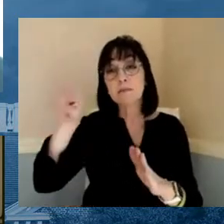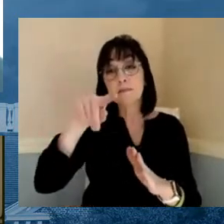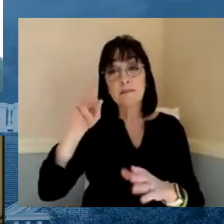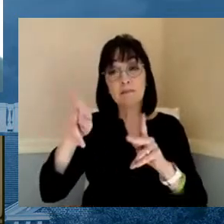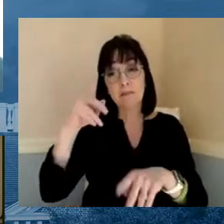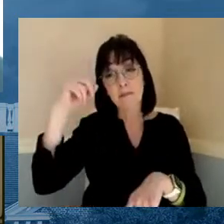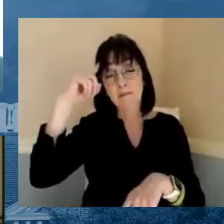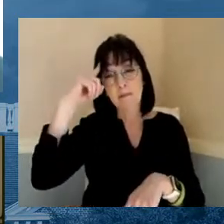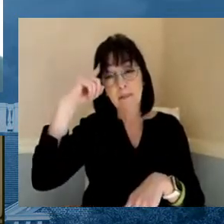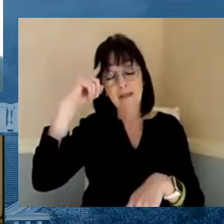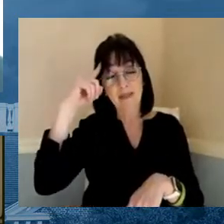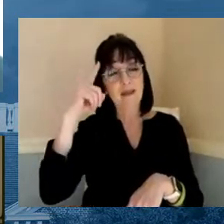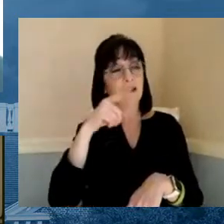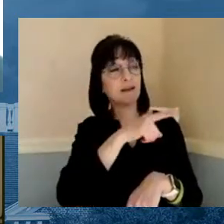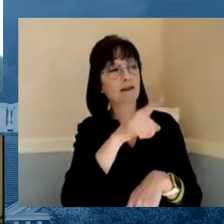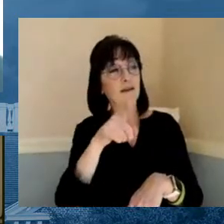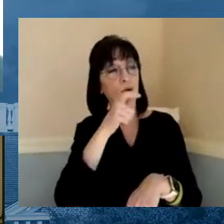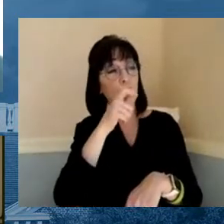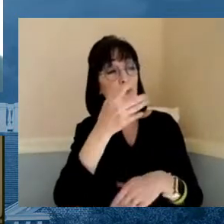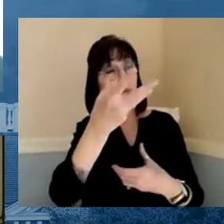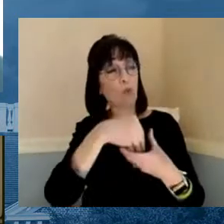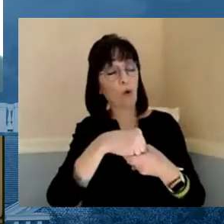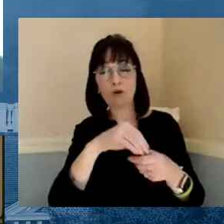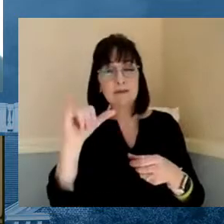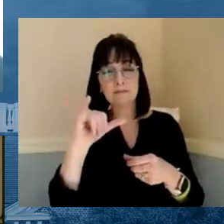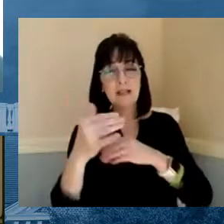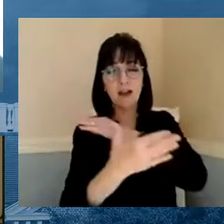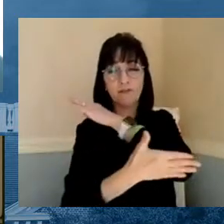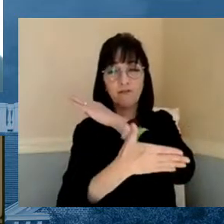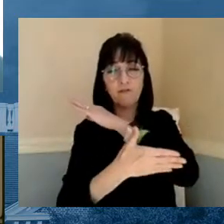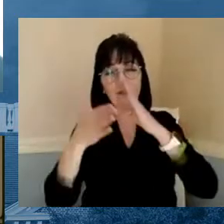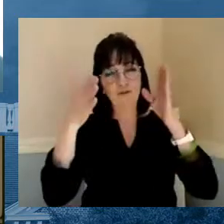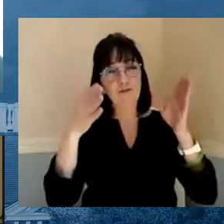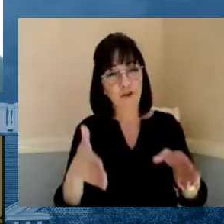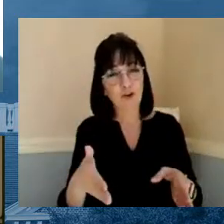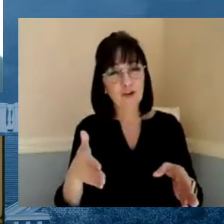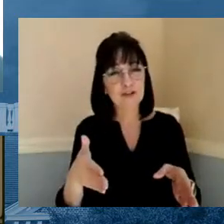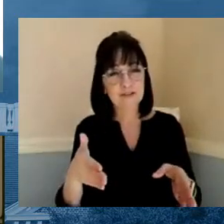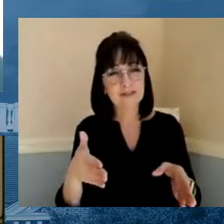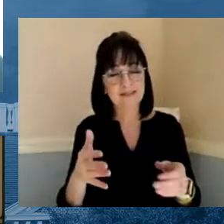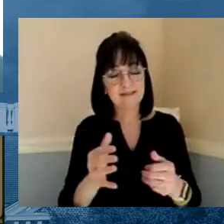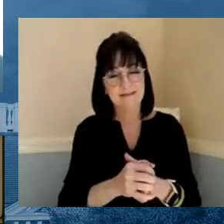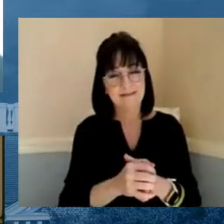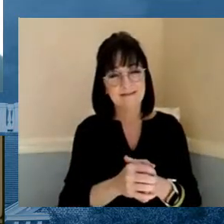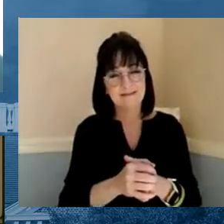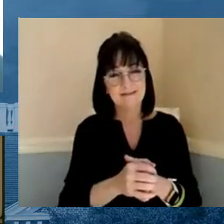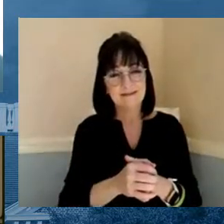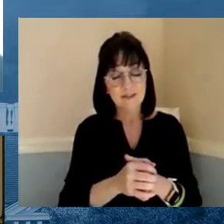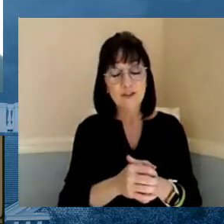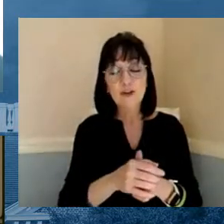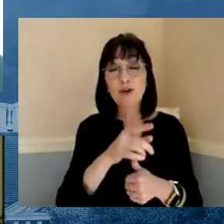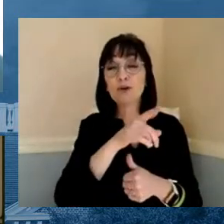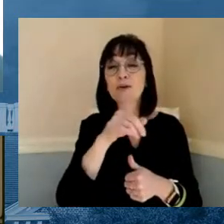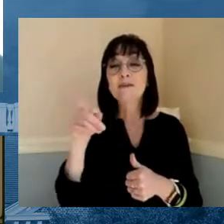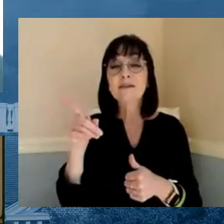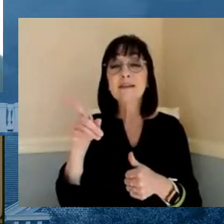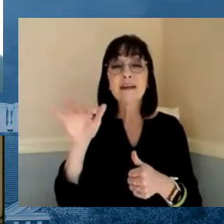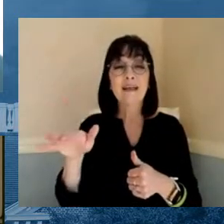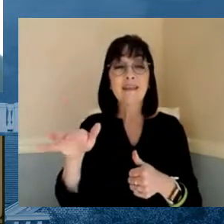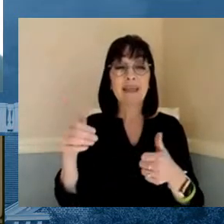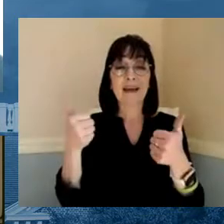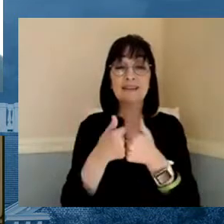played out during a great game that everyone has used or has played during a college orientation, the game of